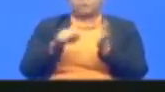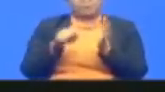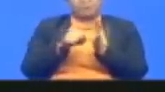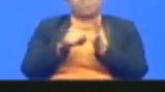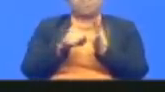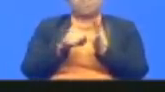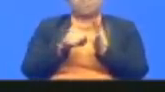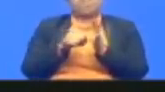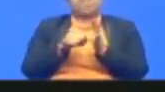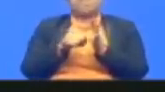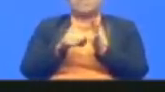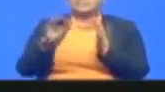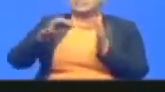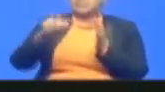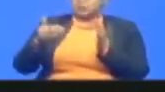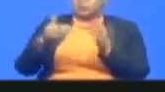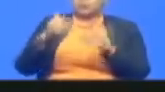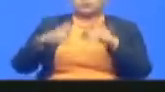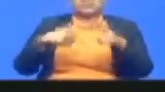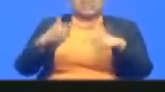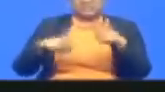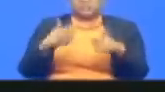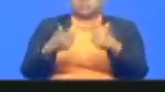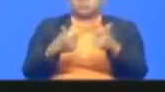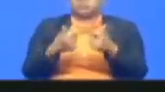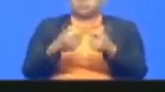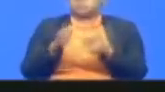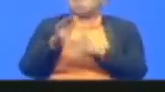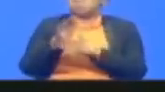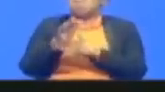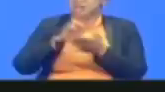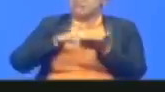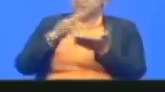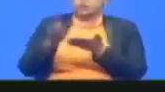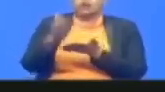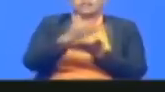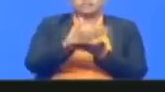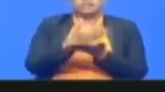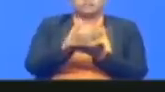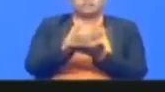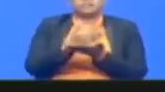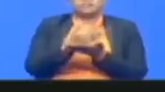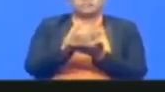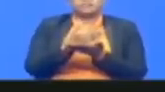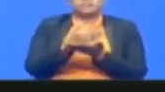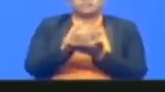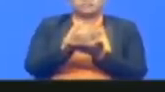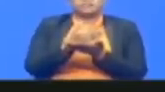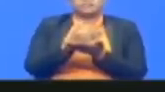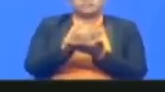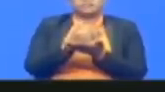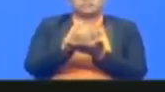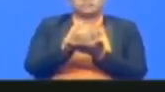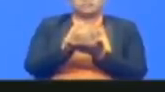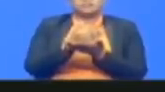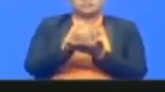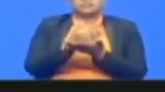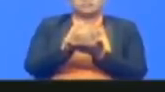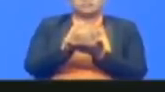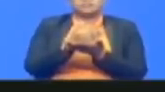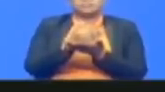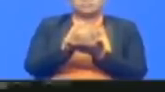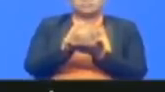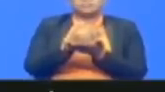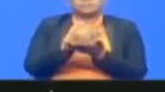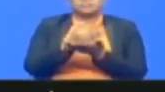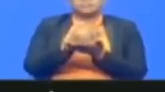the capital city continues to bleed in terms of revenue collection. We've seen days that we have